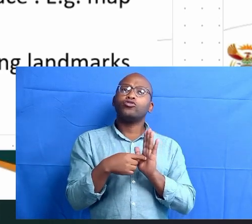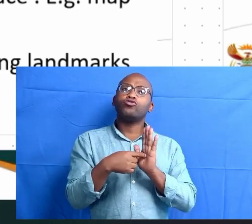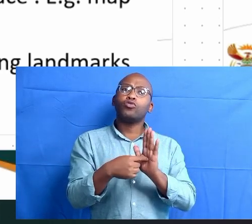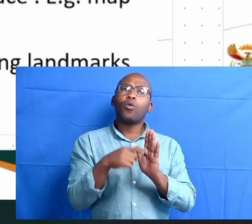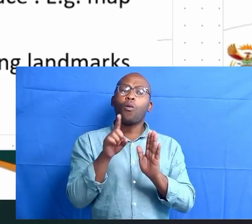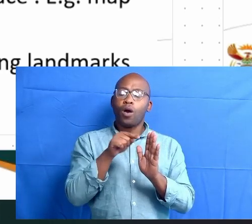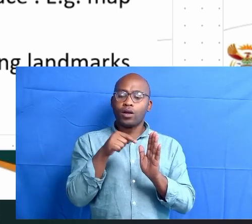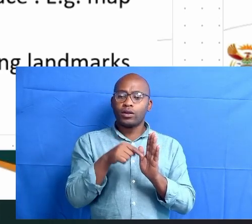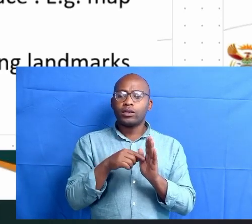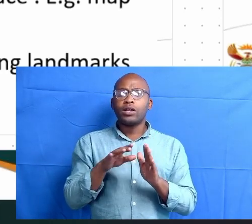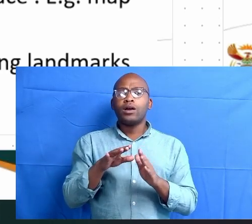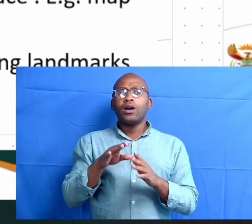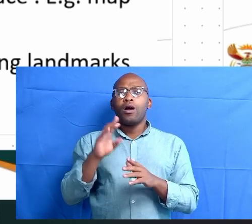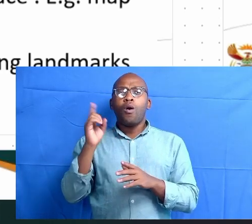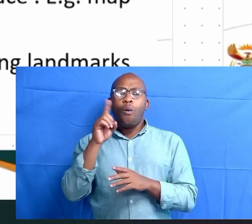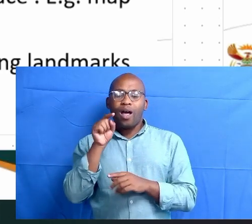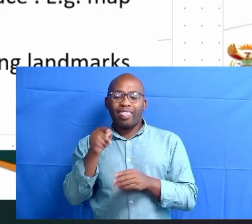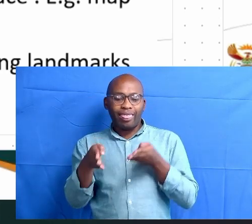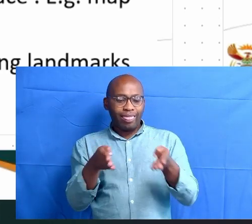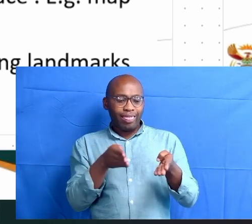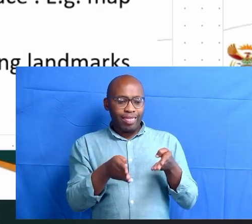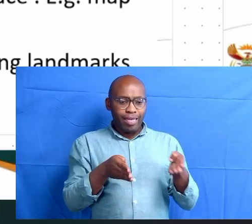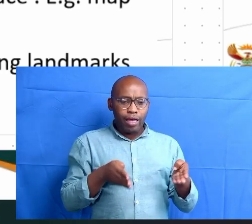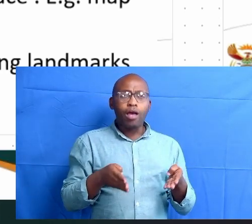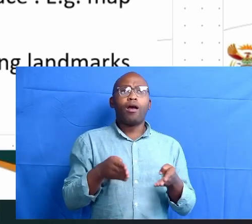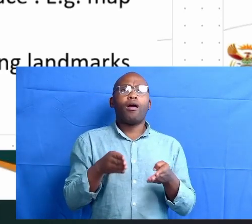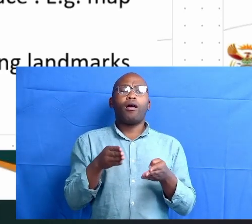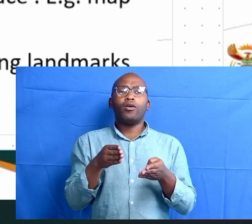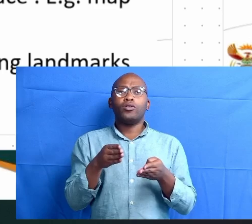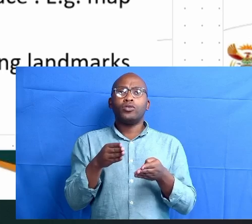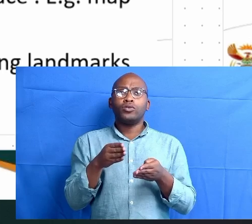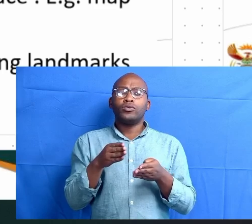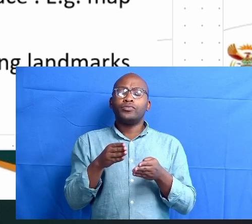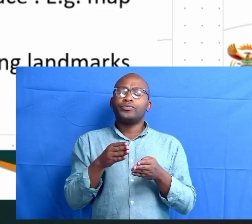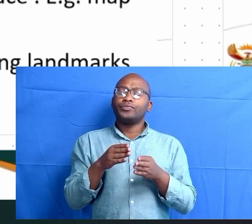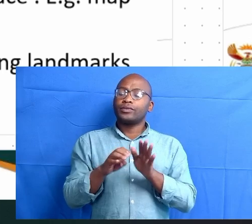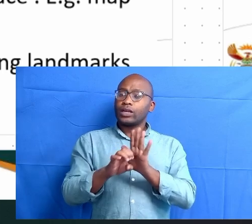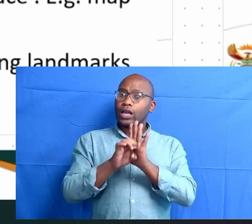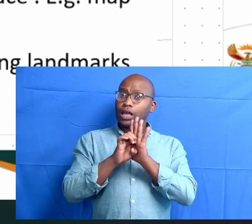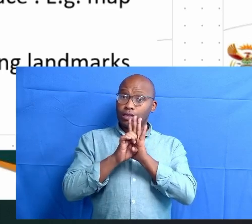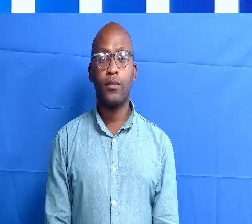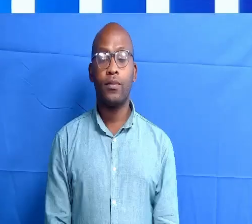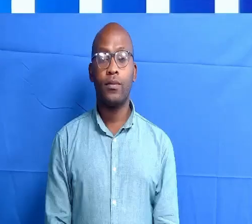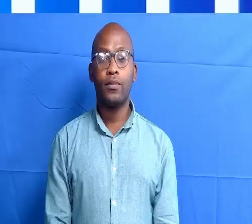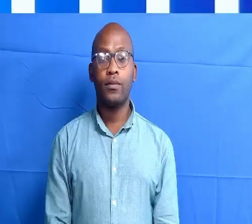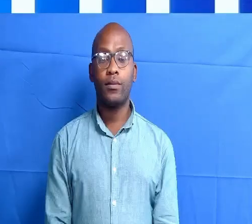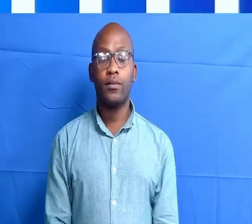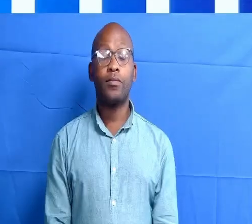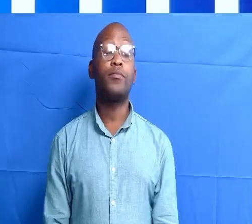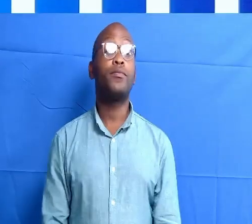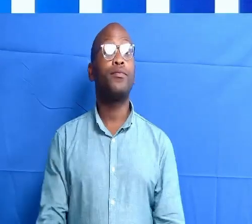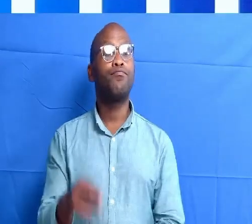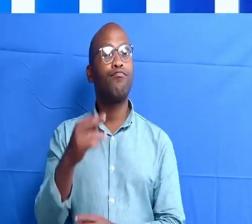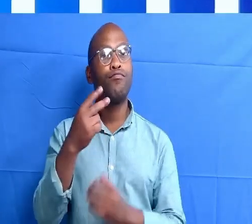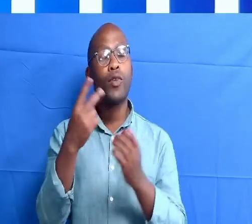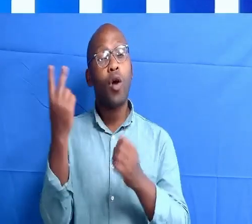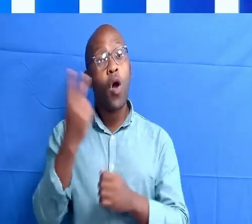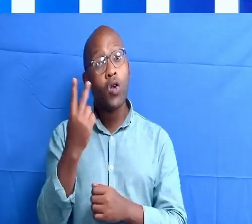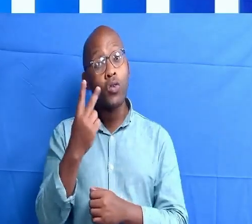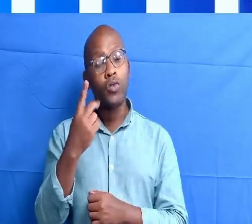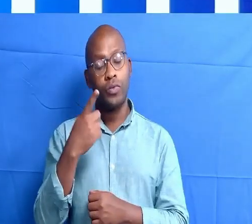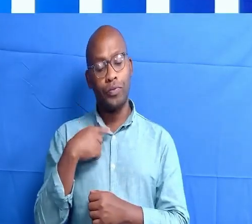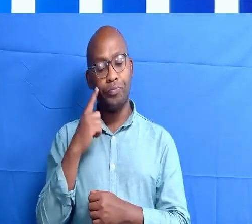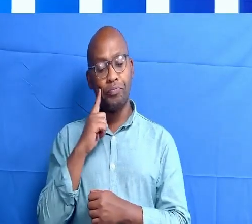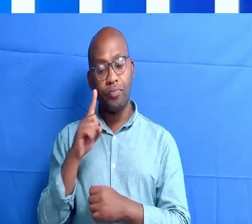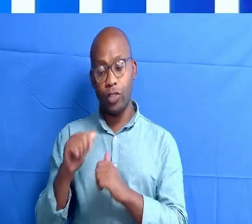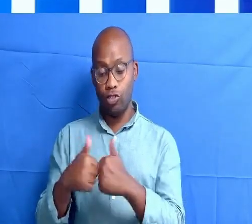the landmarks object, e.g. the setting plan of a soccer stadium. Okay. There's also the challenges that are